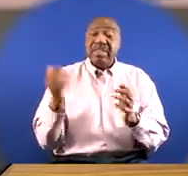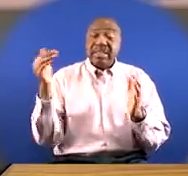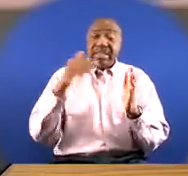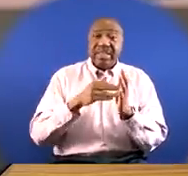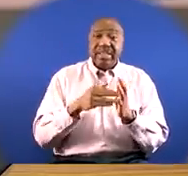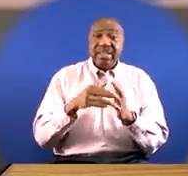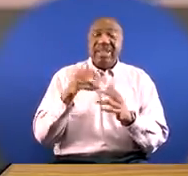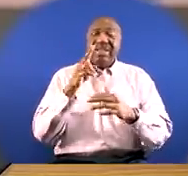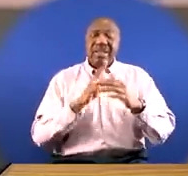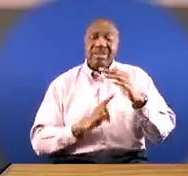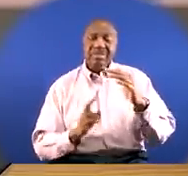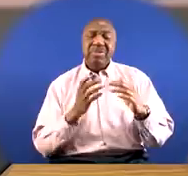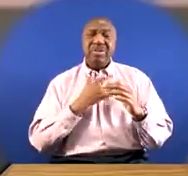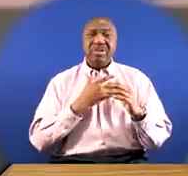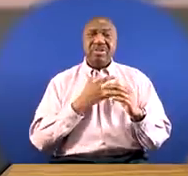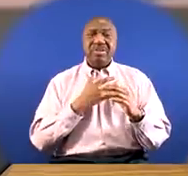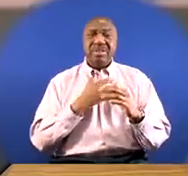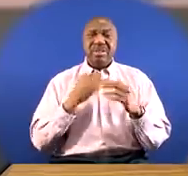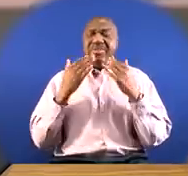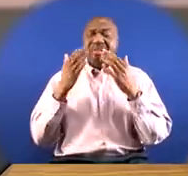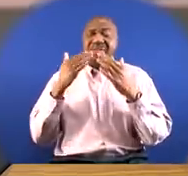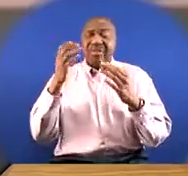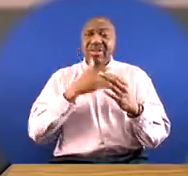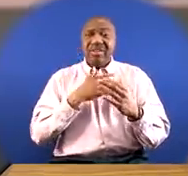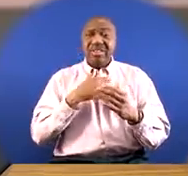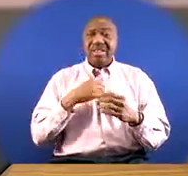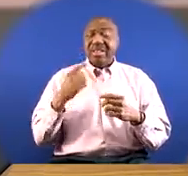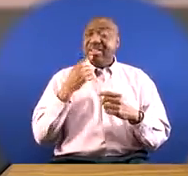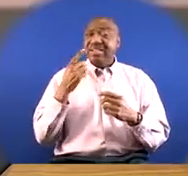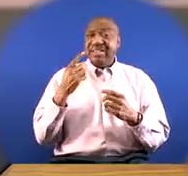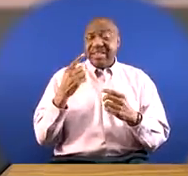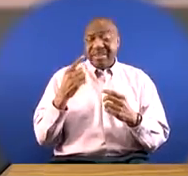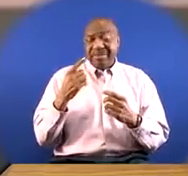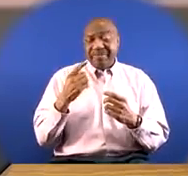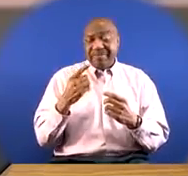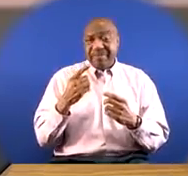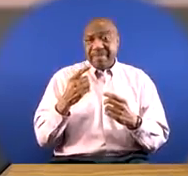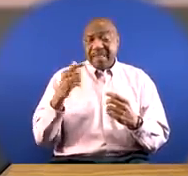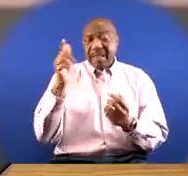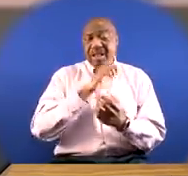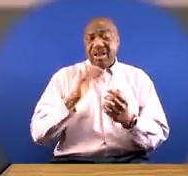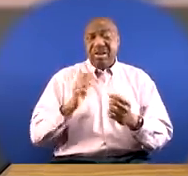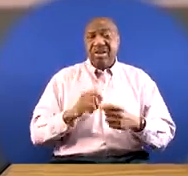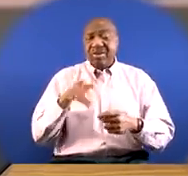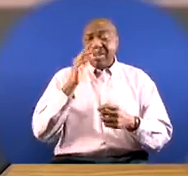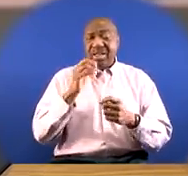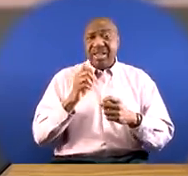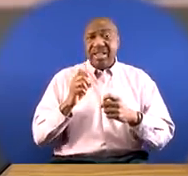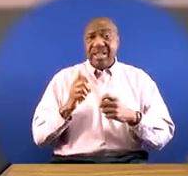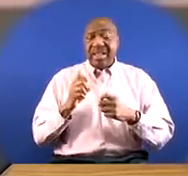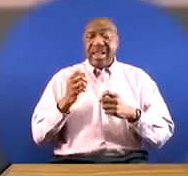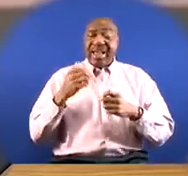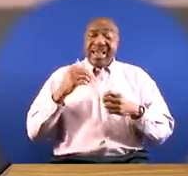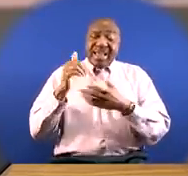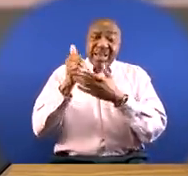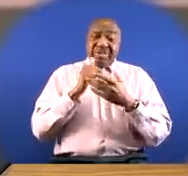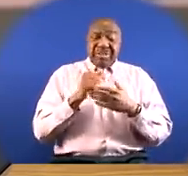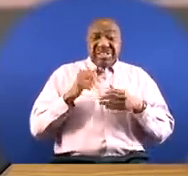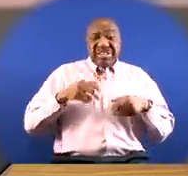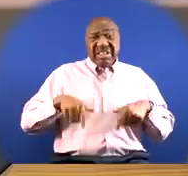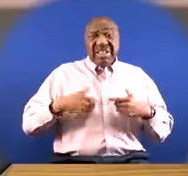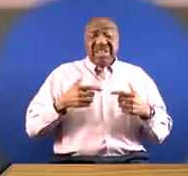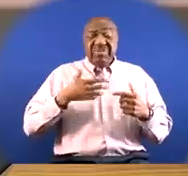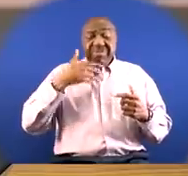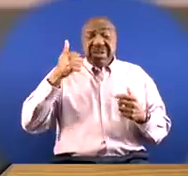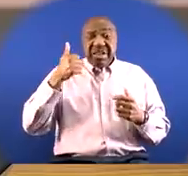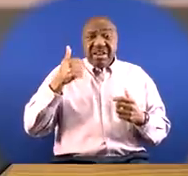humble hearts, with grateful hearts. And we say, Lord God, help us to live like grateful people. Not only when we